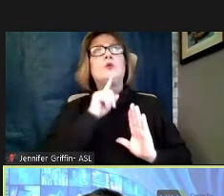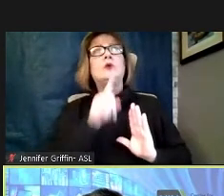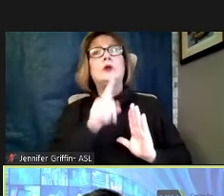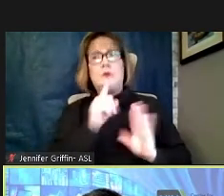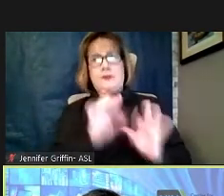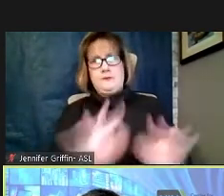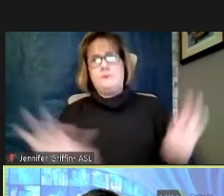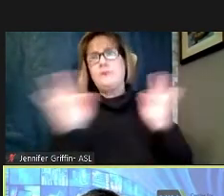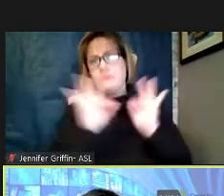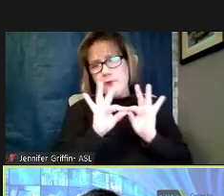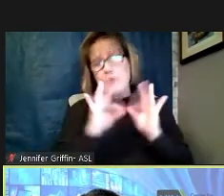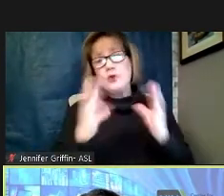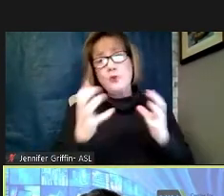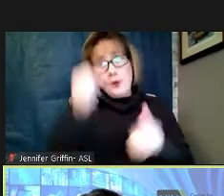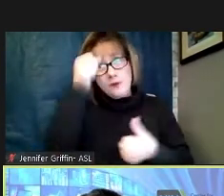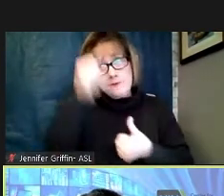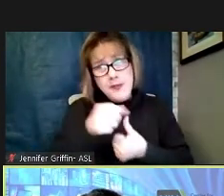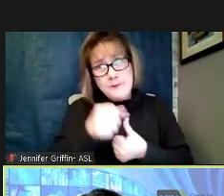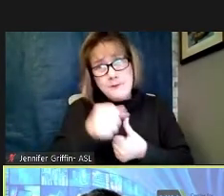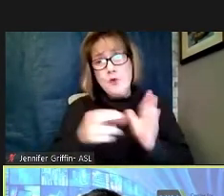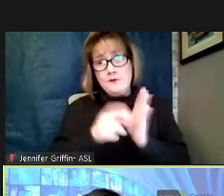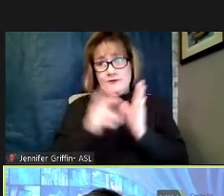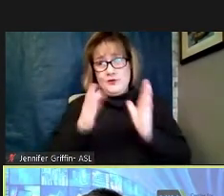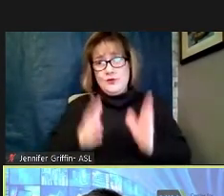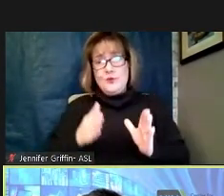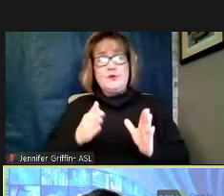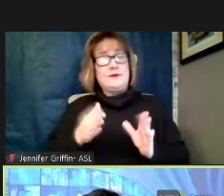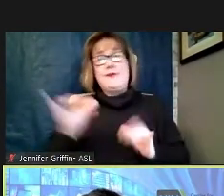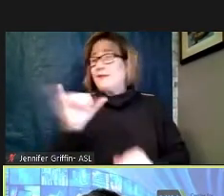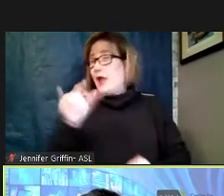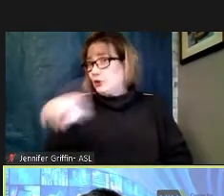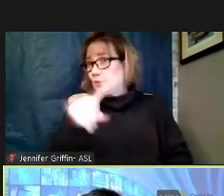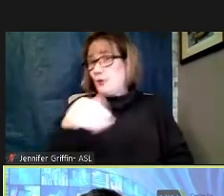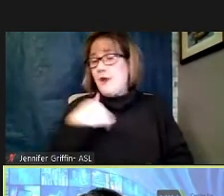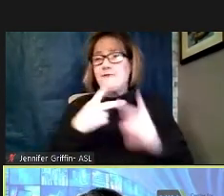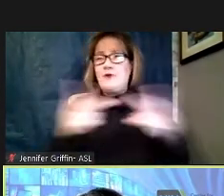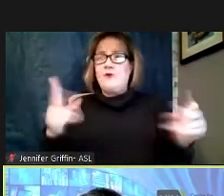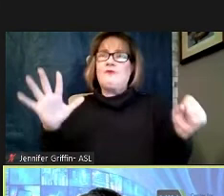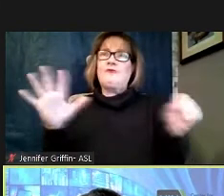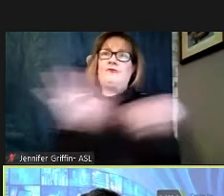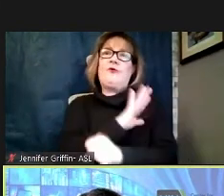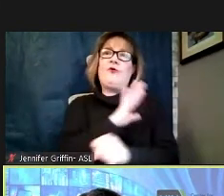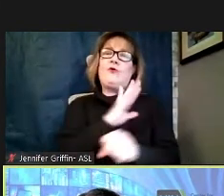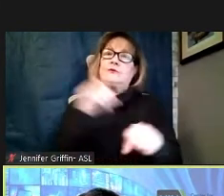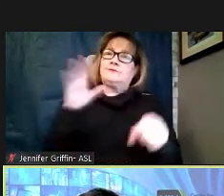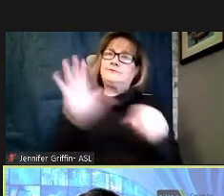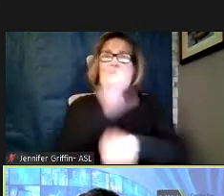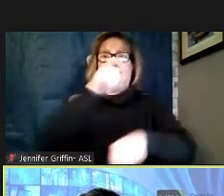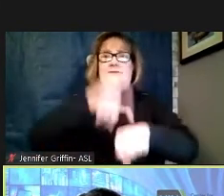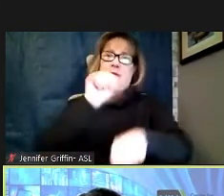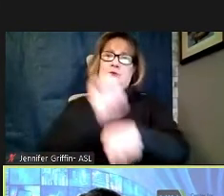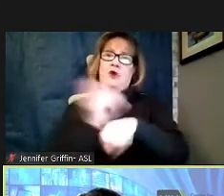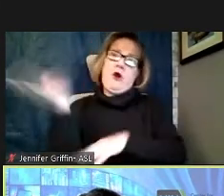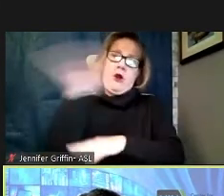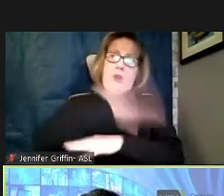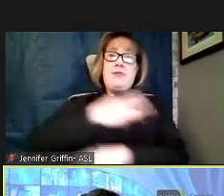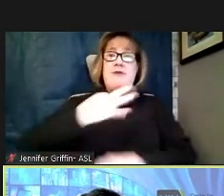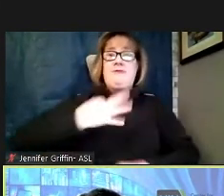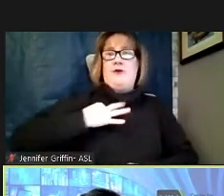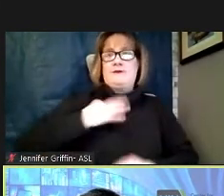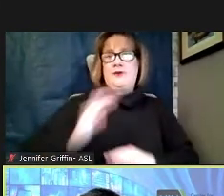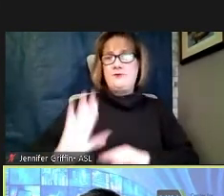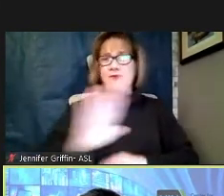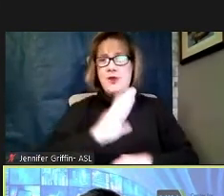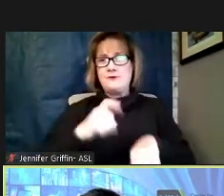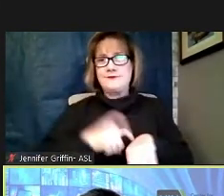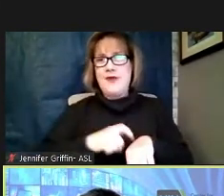important. You want to remember that reviewers like you, have a very full-time job and that they're volunteering their time. So you don't